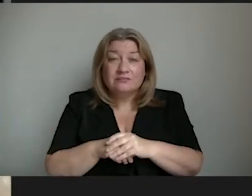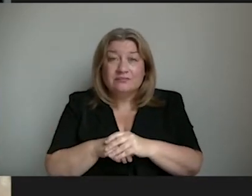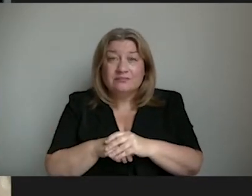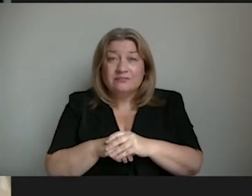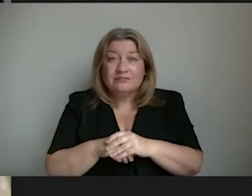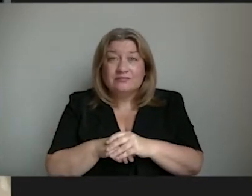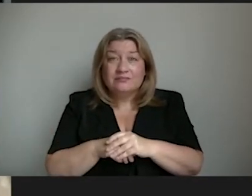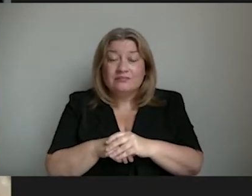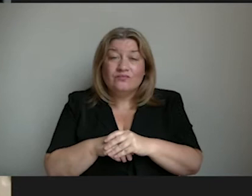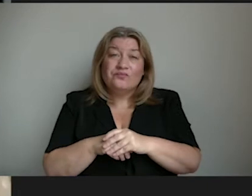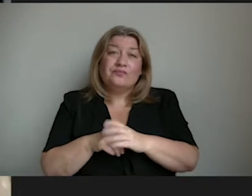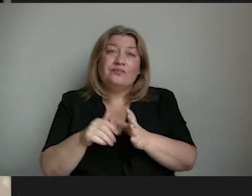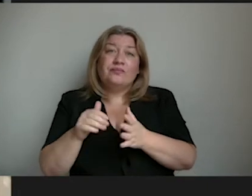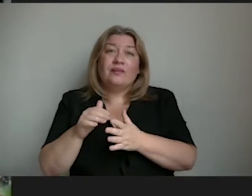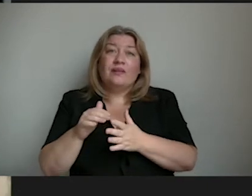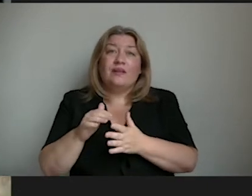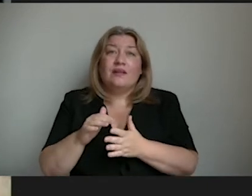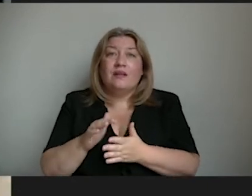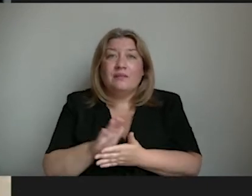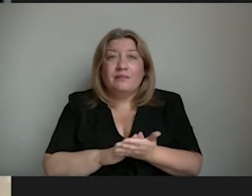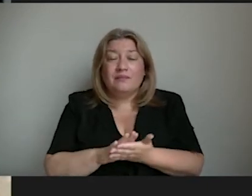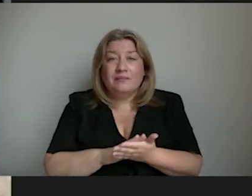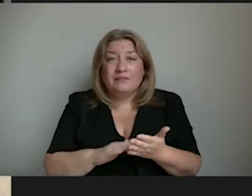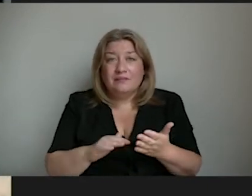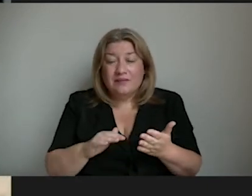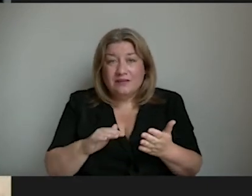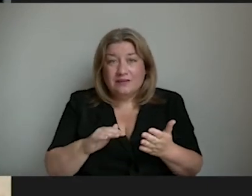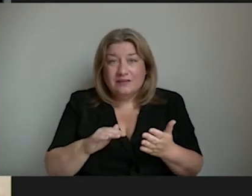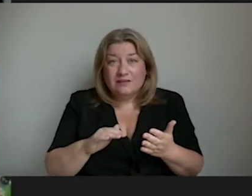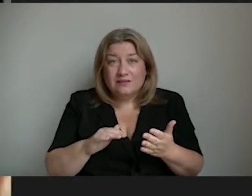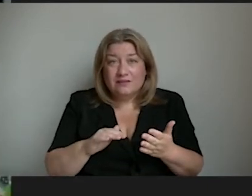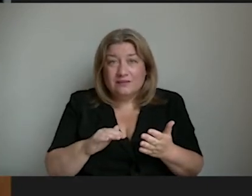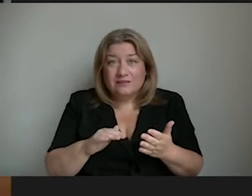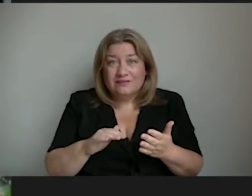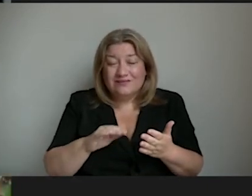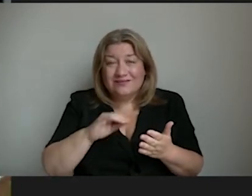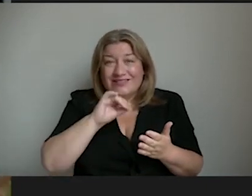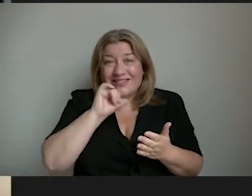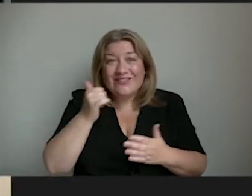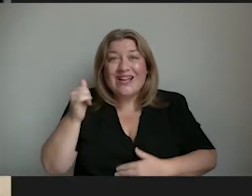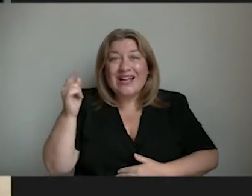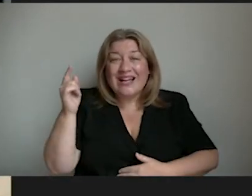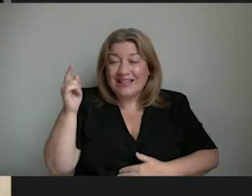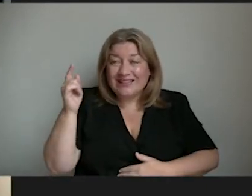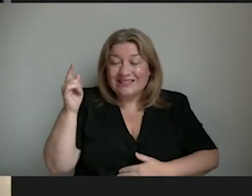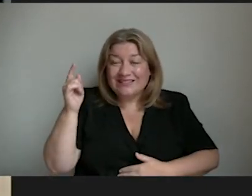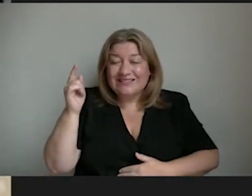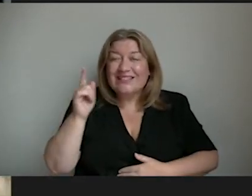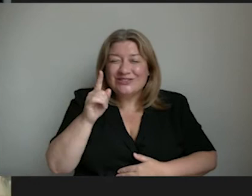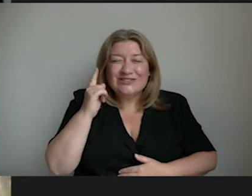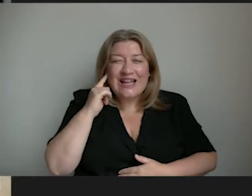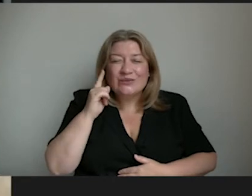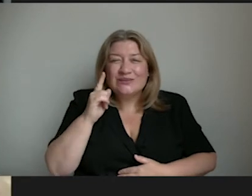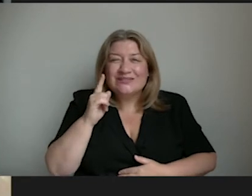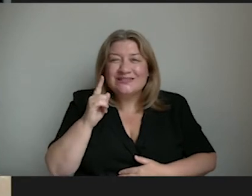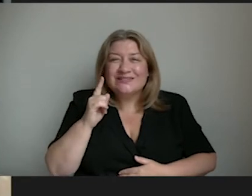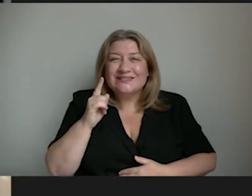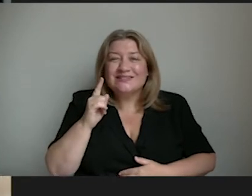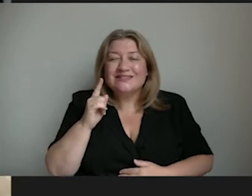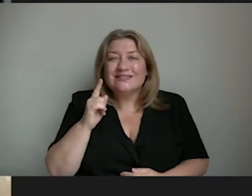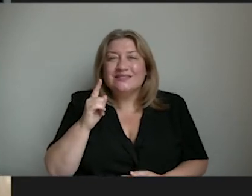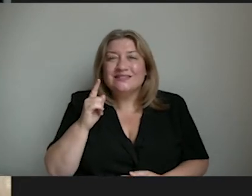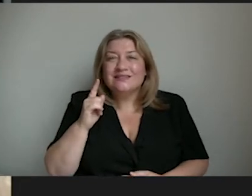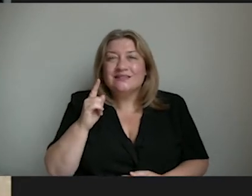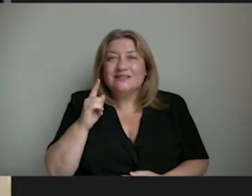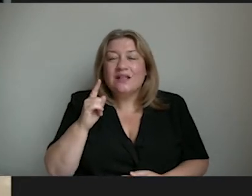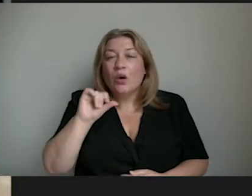for you. So all we would do is have a kind of meeting. Normally, obviously, we'd come and see you and drink all your coffee, but now